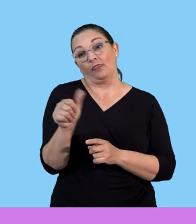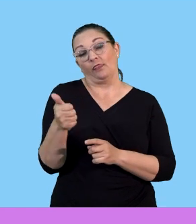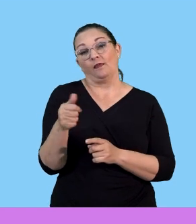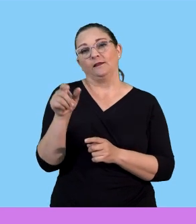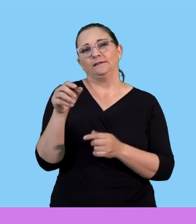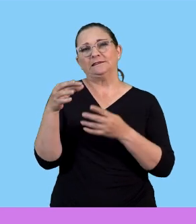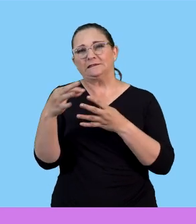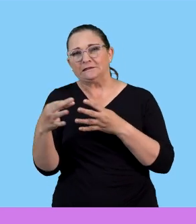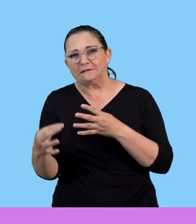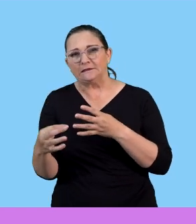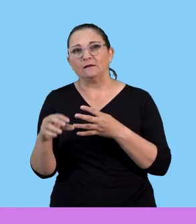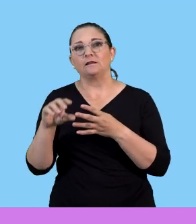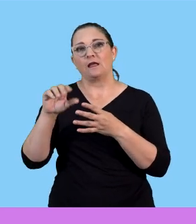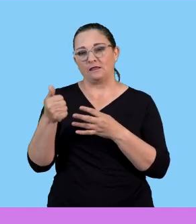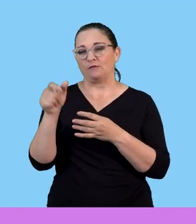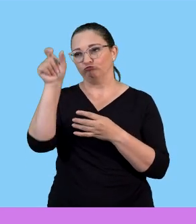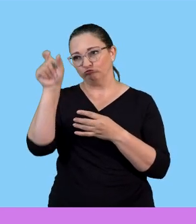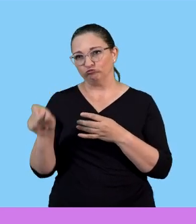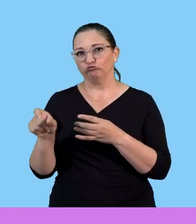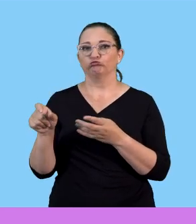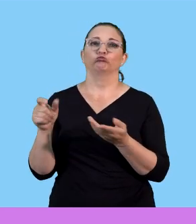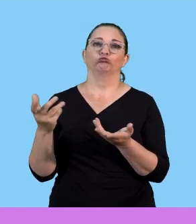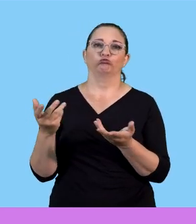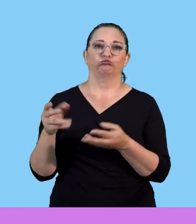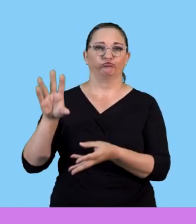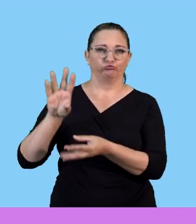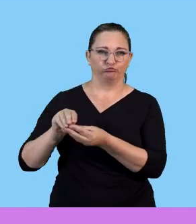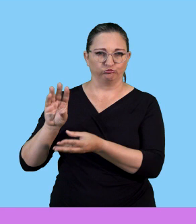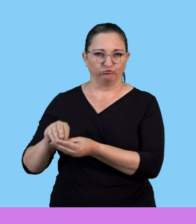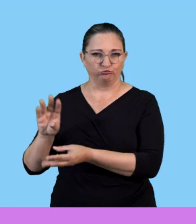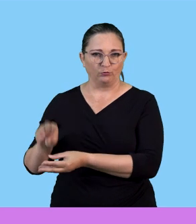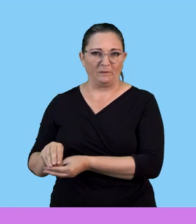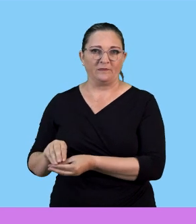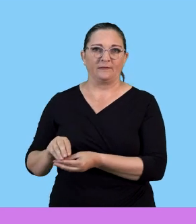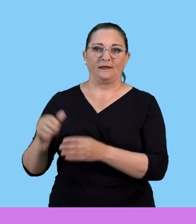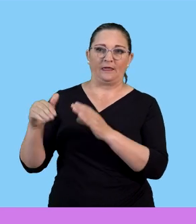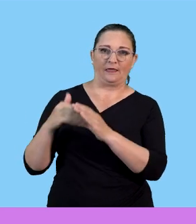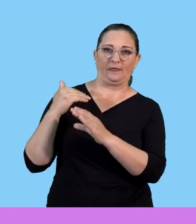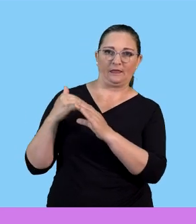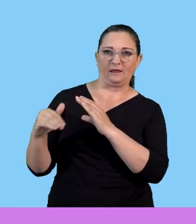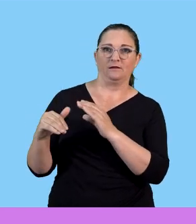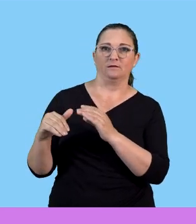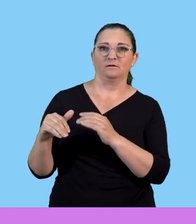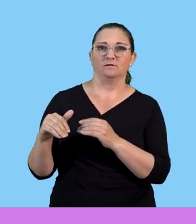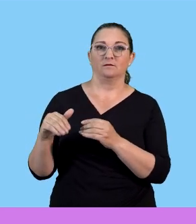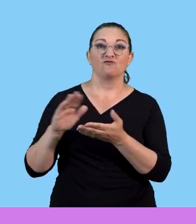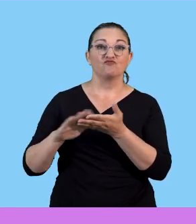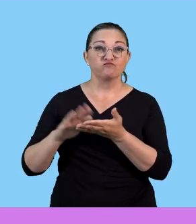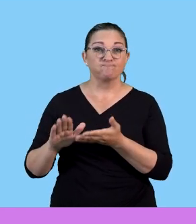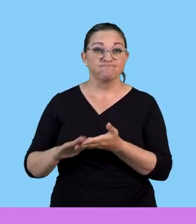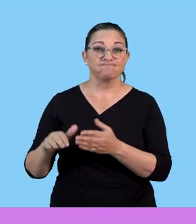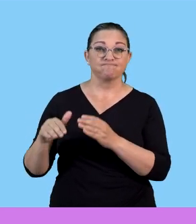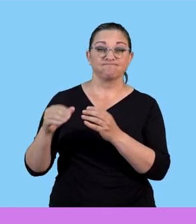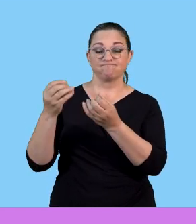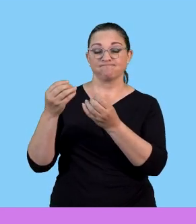the transactions and the balance, the money that came in and out, and a